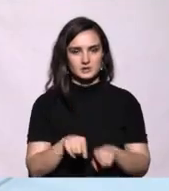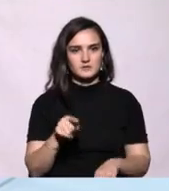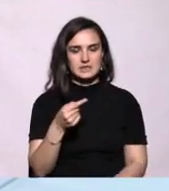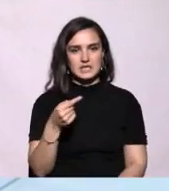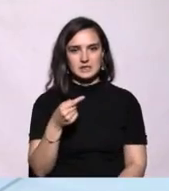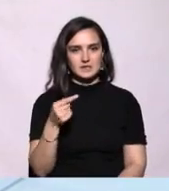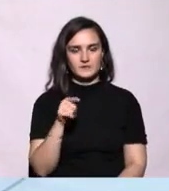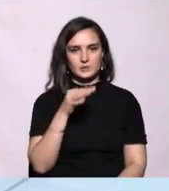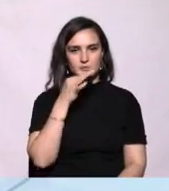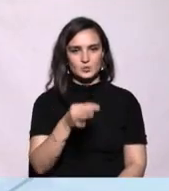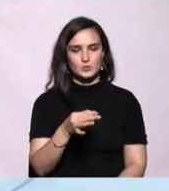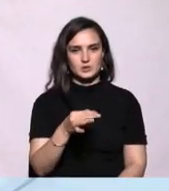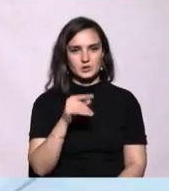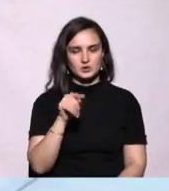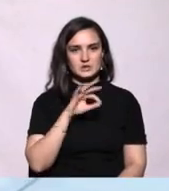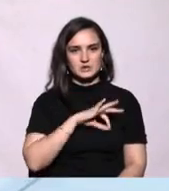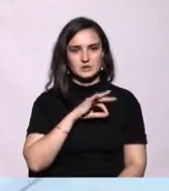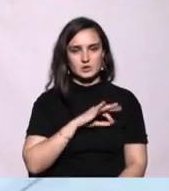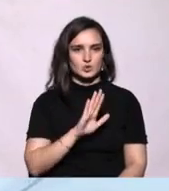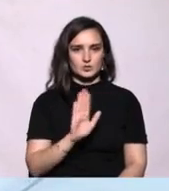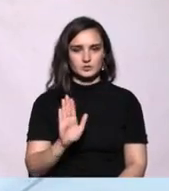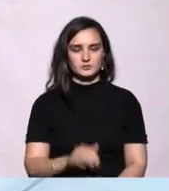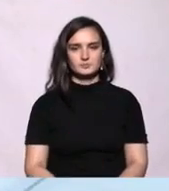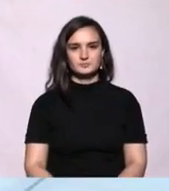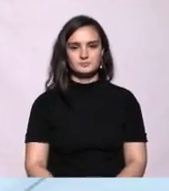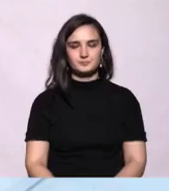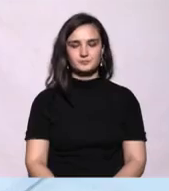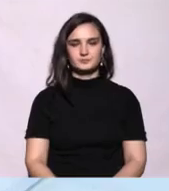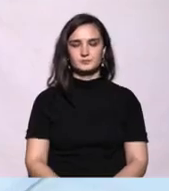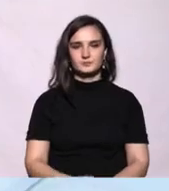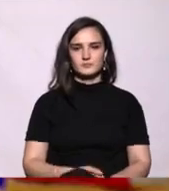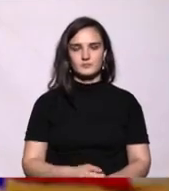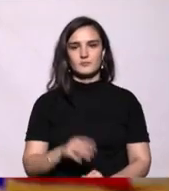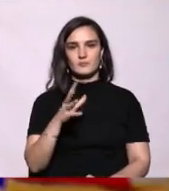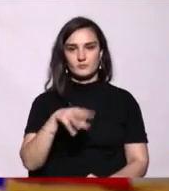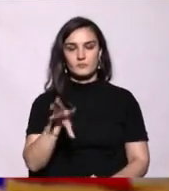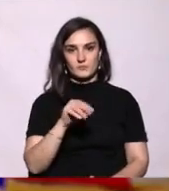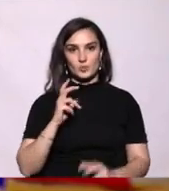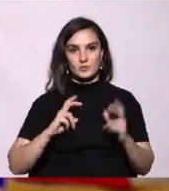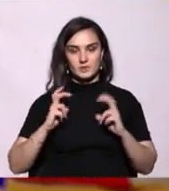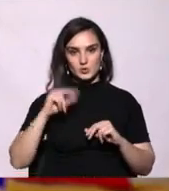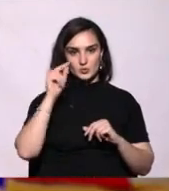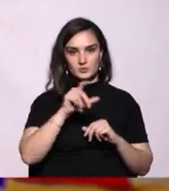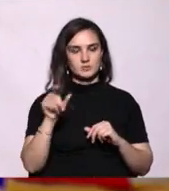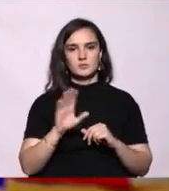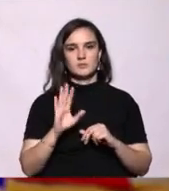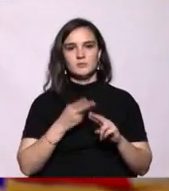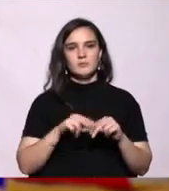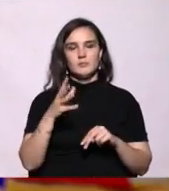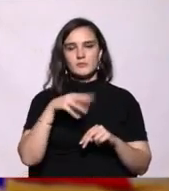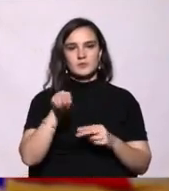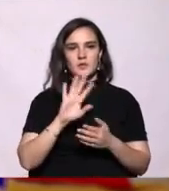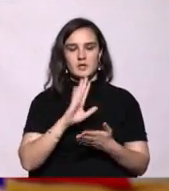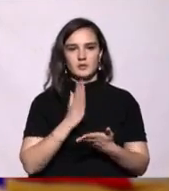negative answer. So, you use not. Fantastic. So, are they university students? No, they